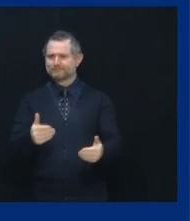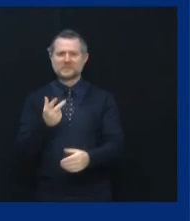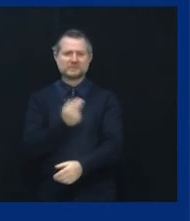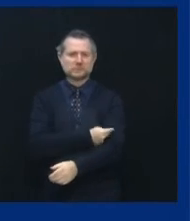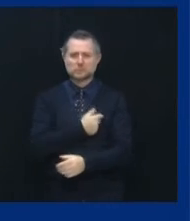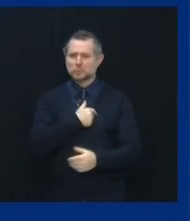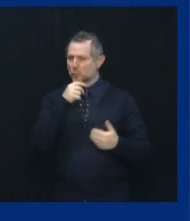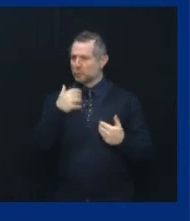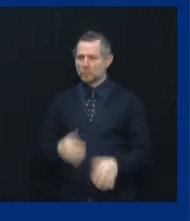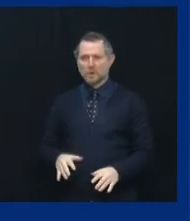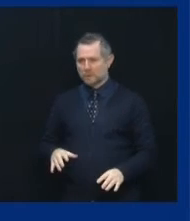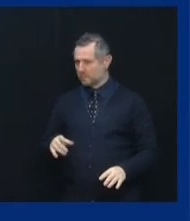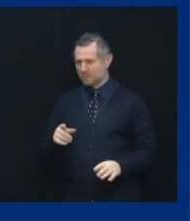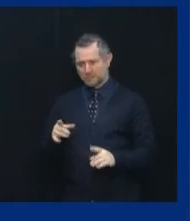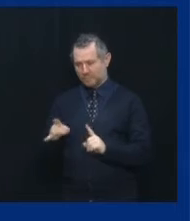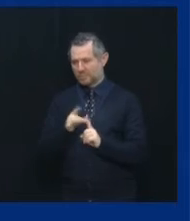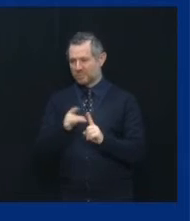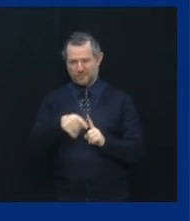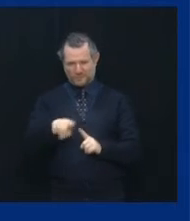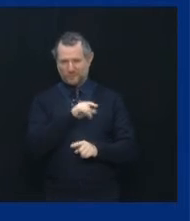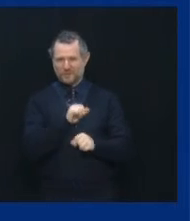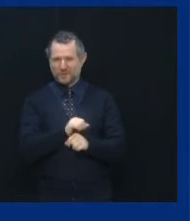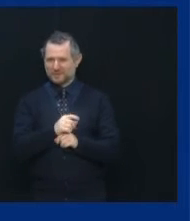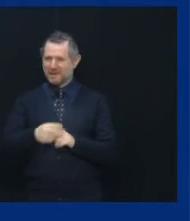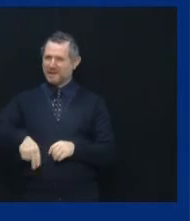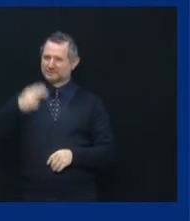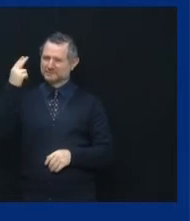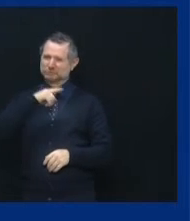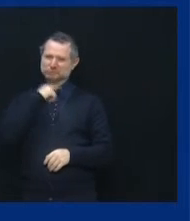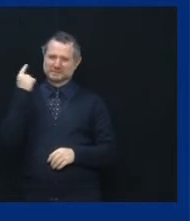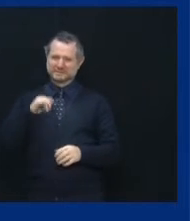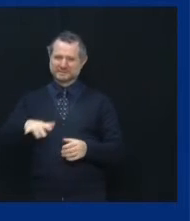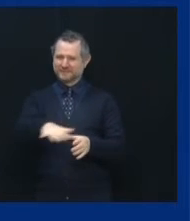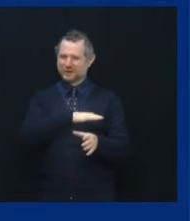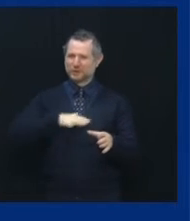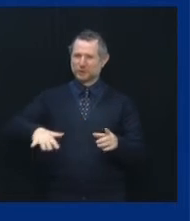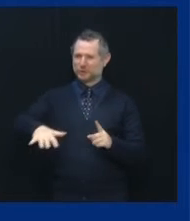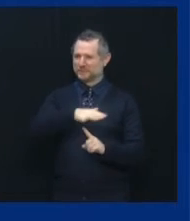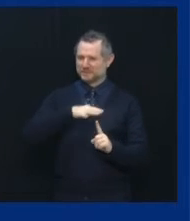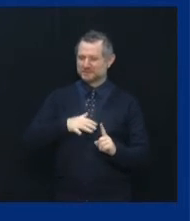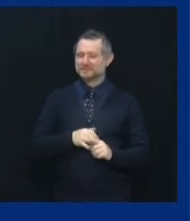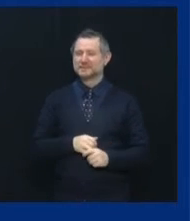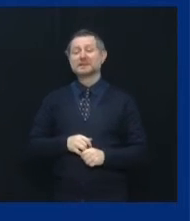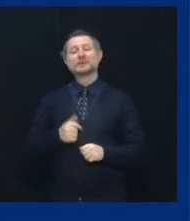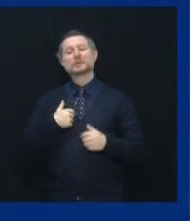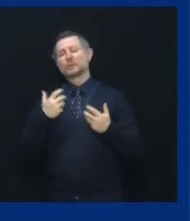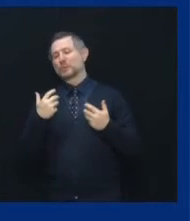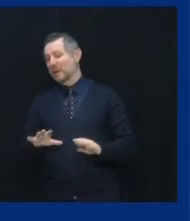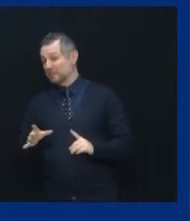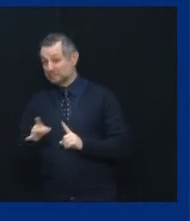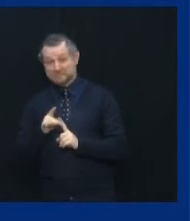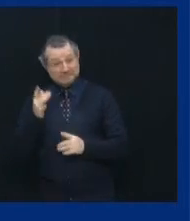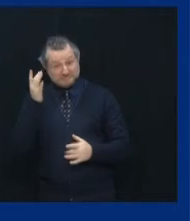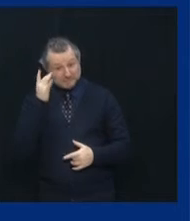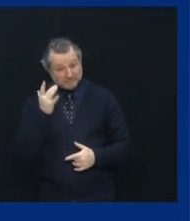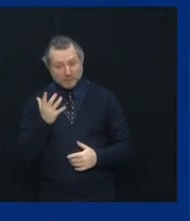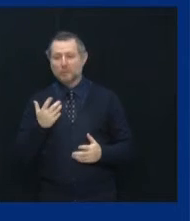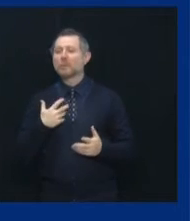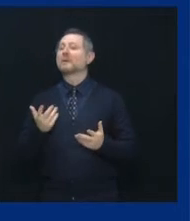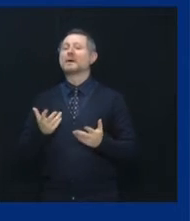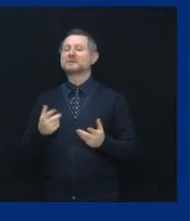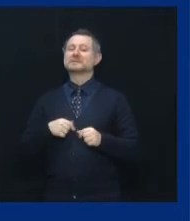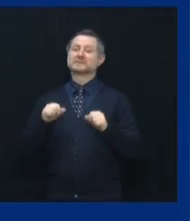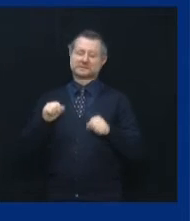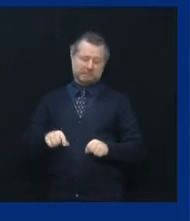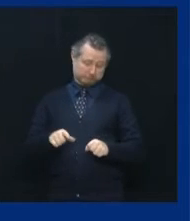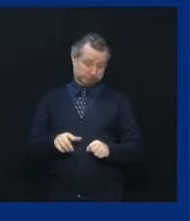sick. They have the greatest exposure, and we want to make sure they don't get sick because they would also be the super spreaders. And